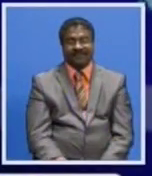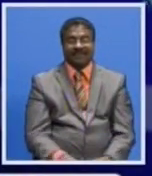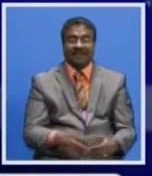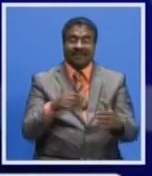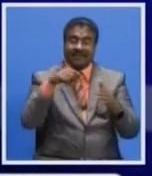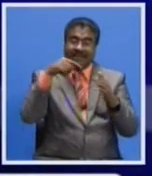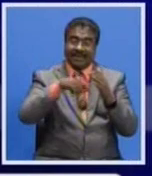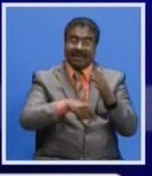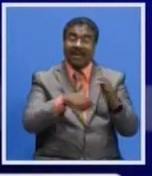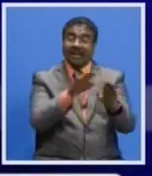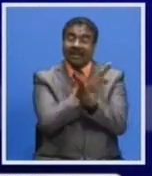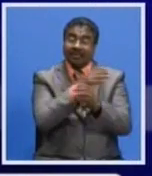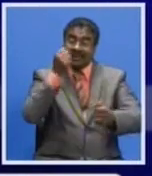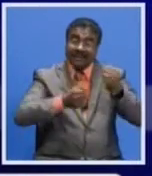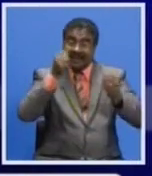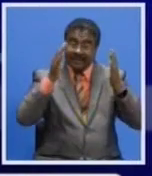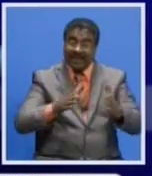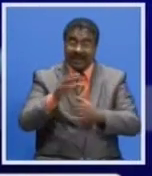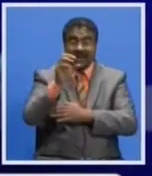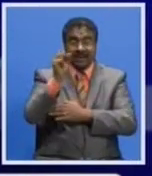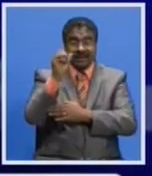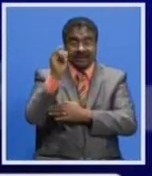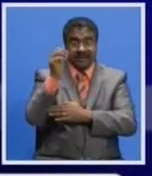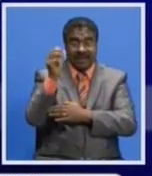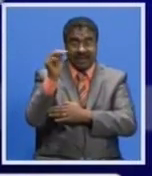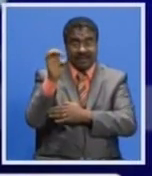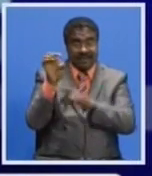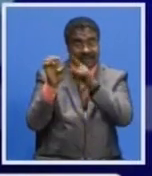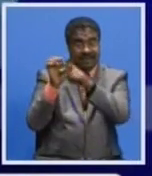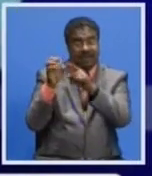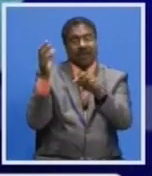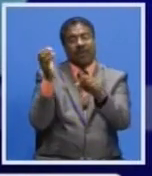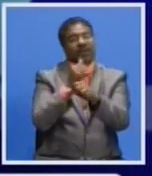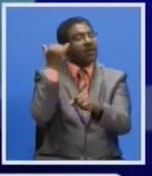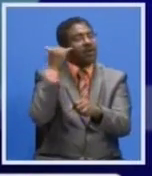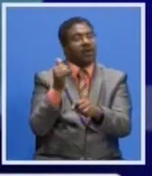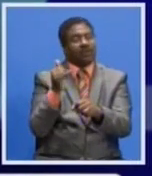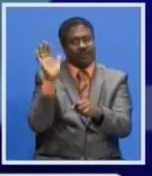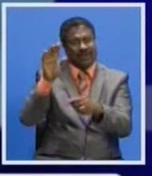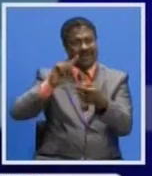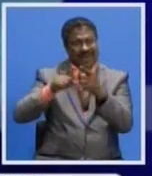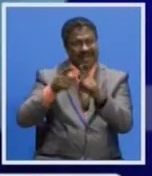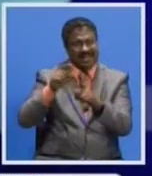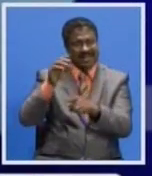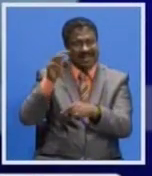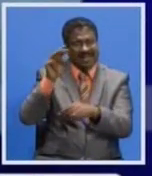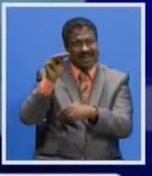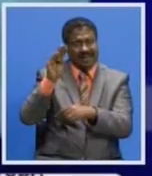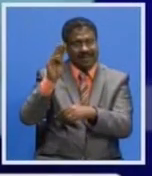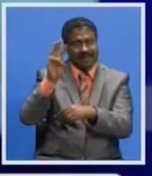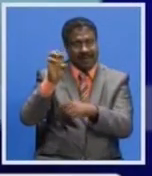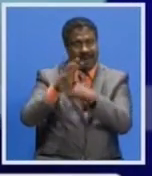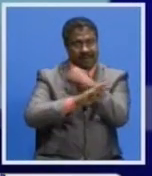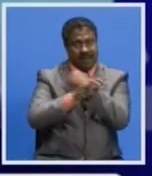And now the details. Zambian sprinter Sidin Siame has minted a gold medal, while his compatriot Daniel Mbewe has settled